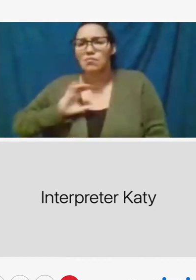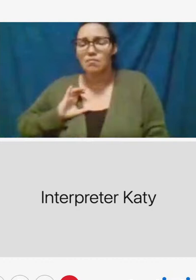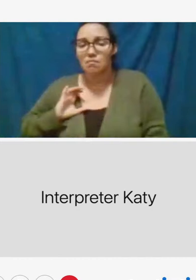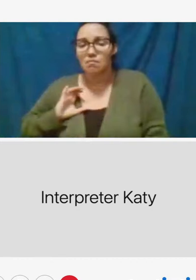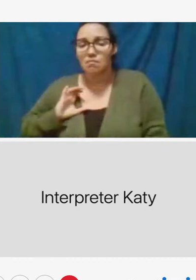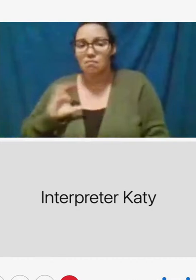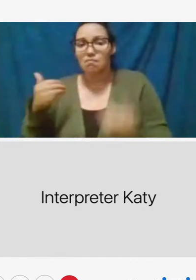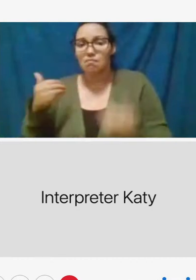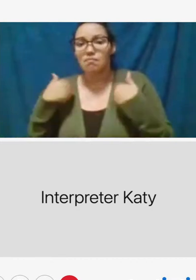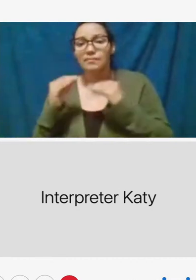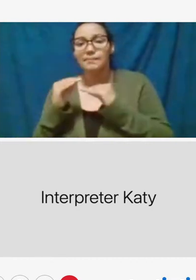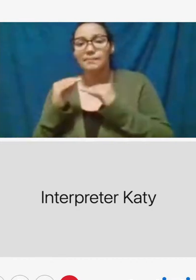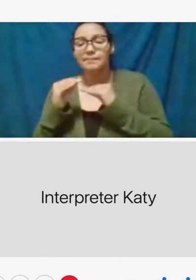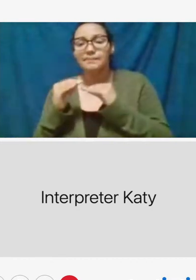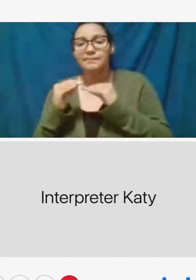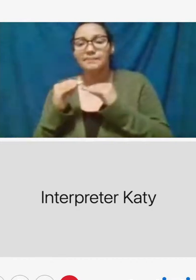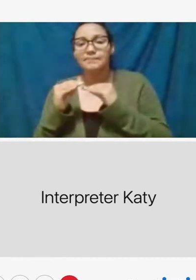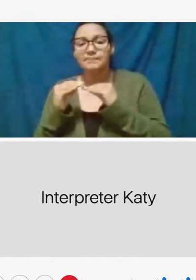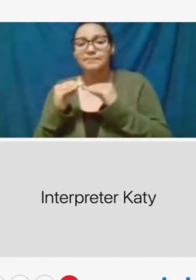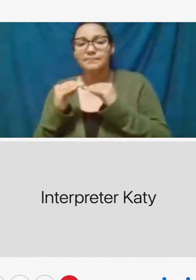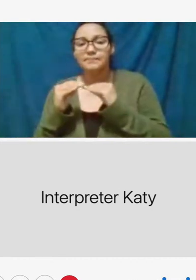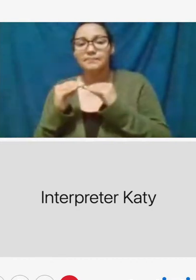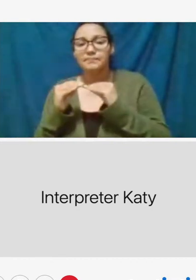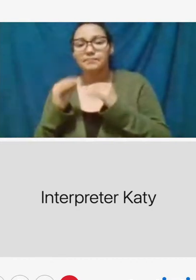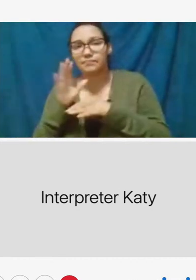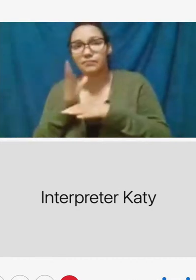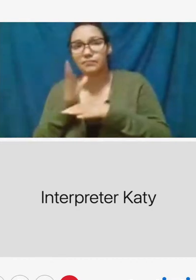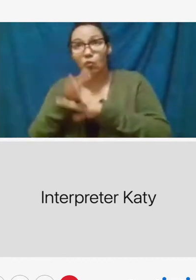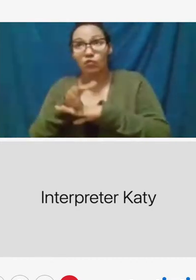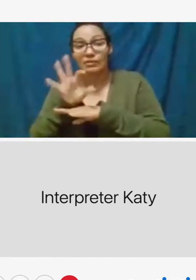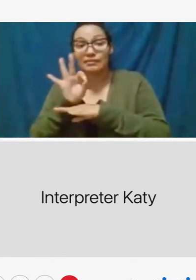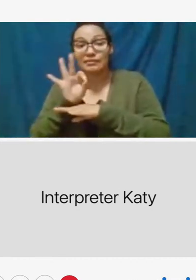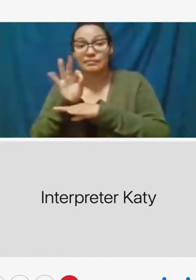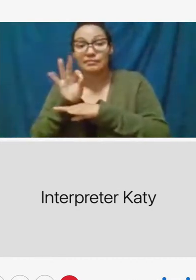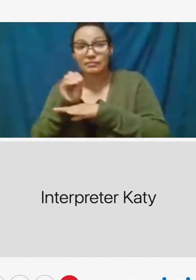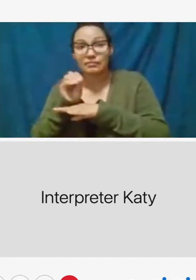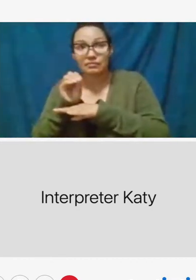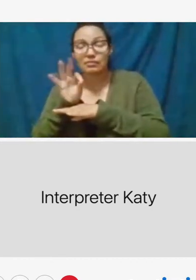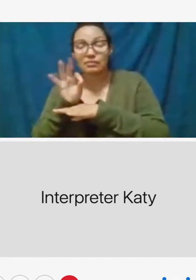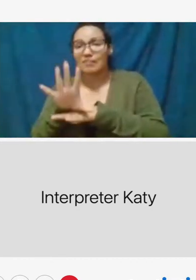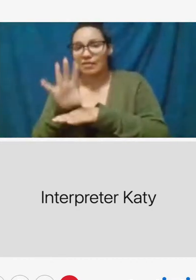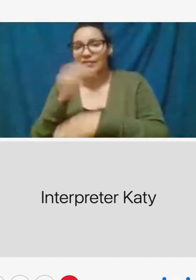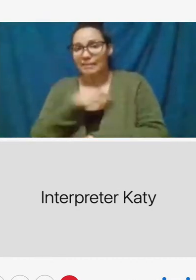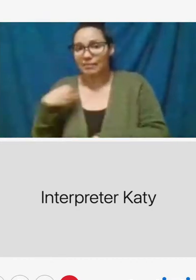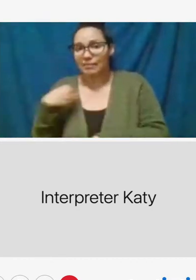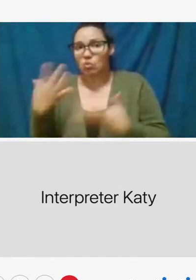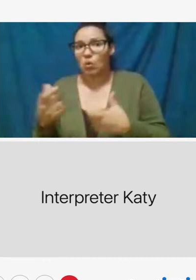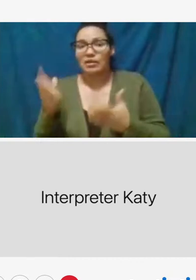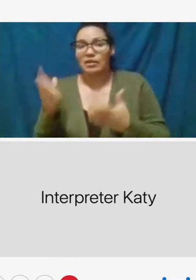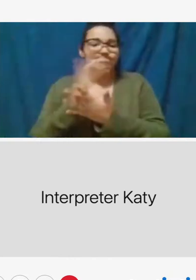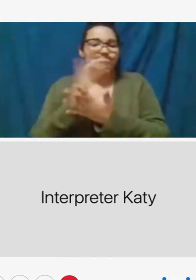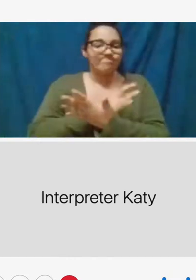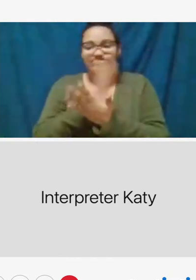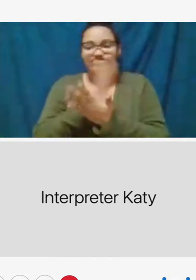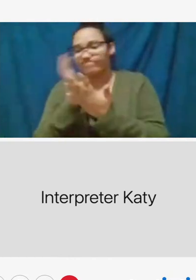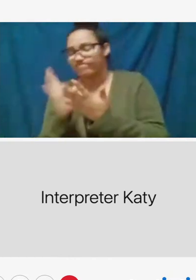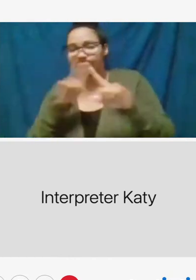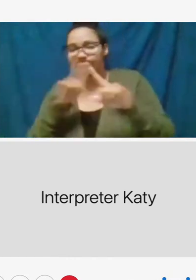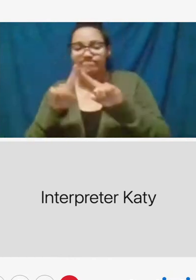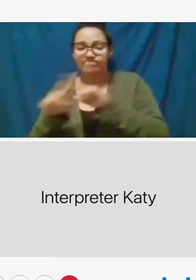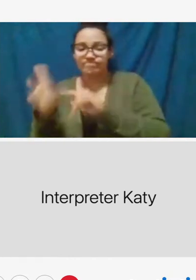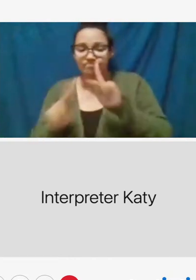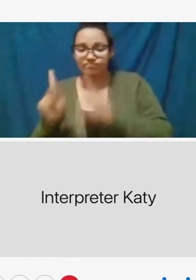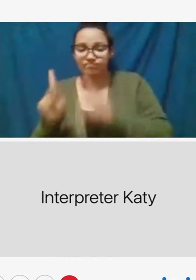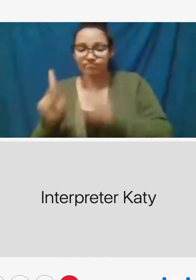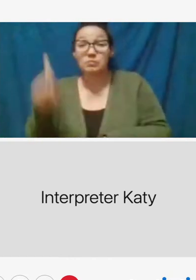committee um and we really wanted to get a wide range of persons involved in this so we could think of every possible impact